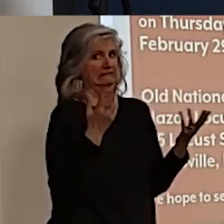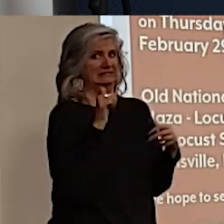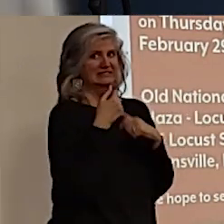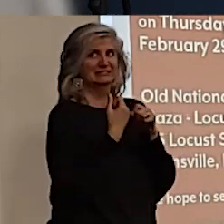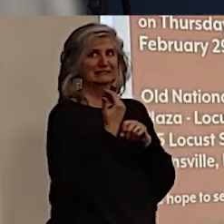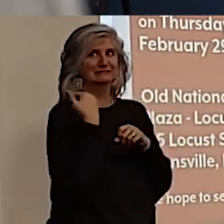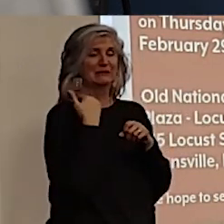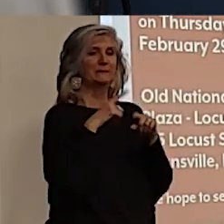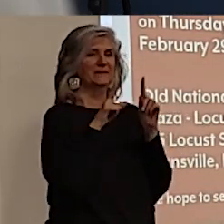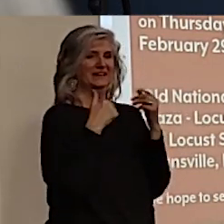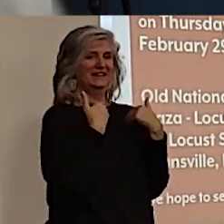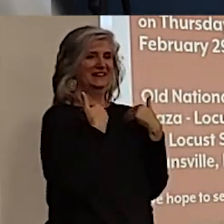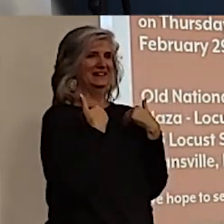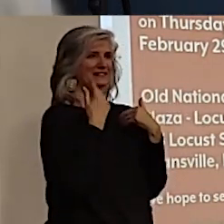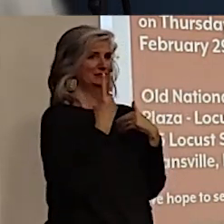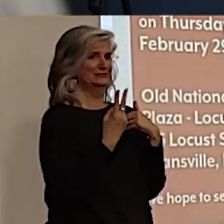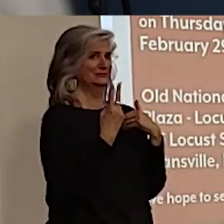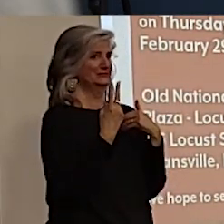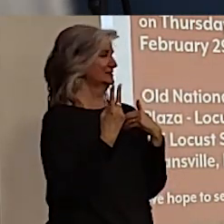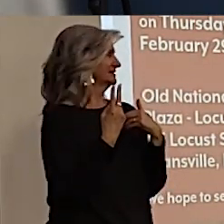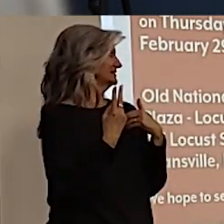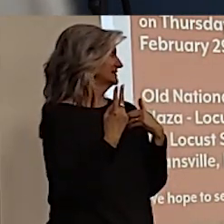But we had, you know,